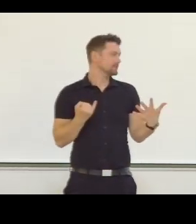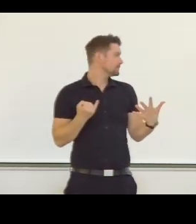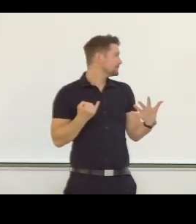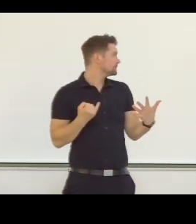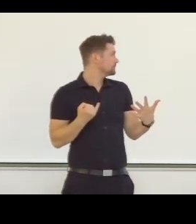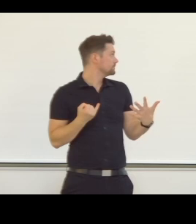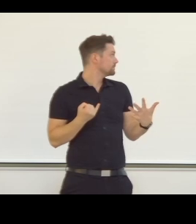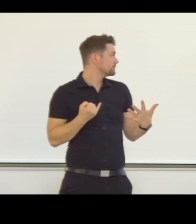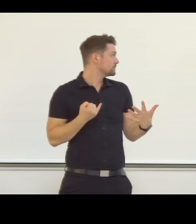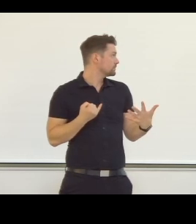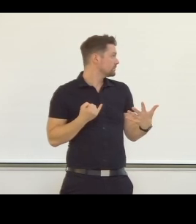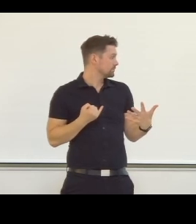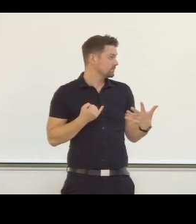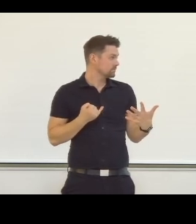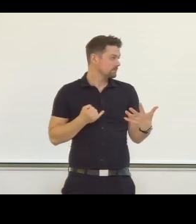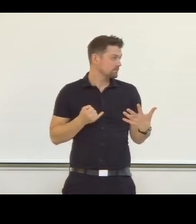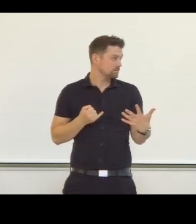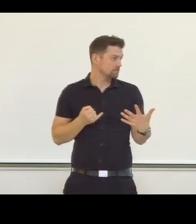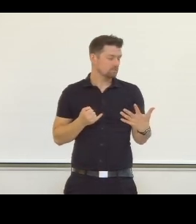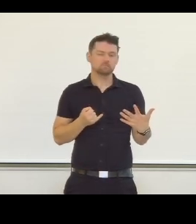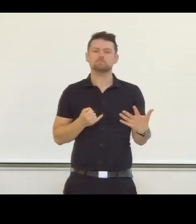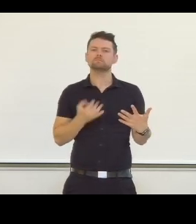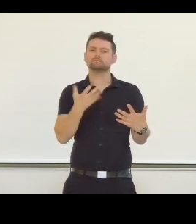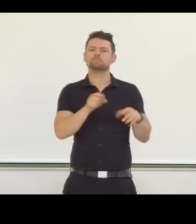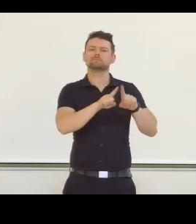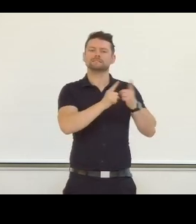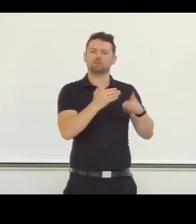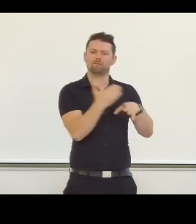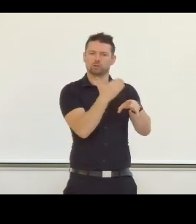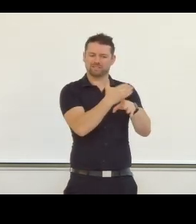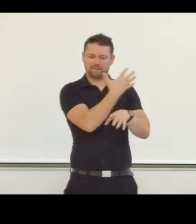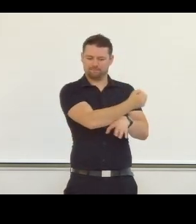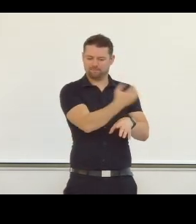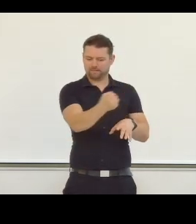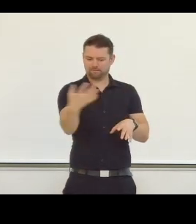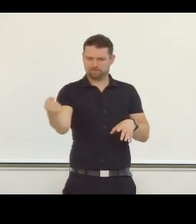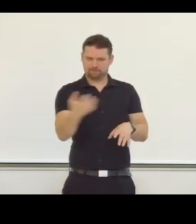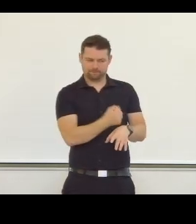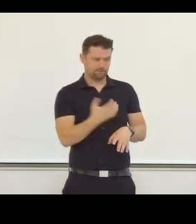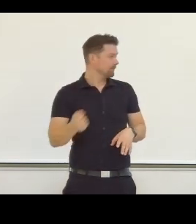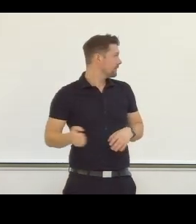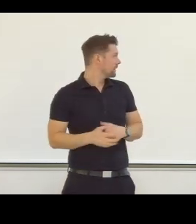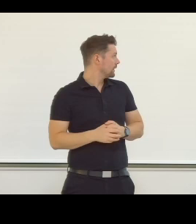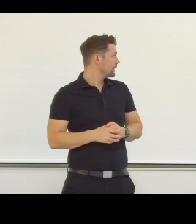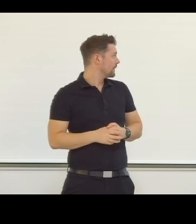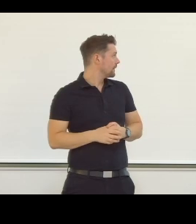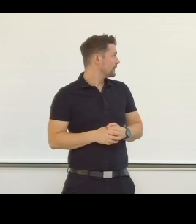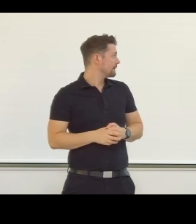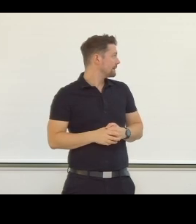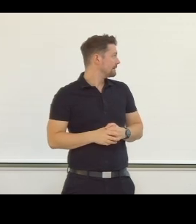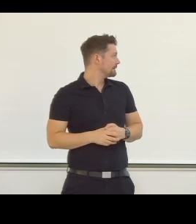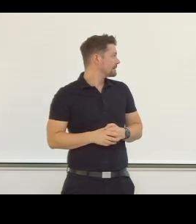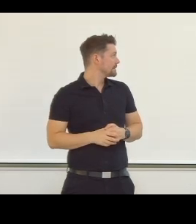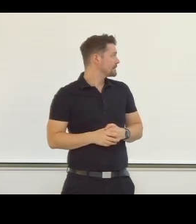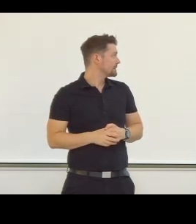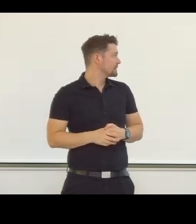mentioned, I said that they have their different functionalities, and we have one axis that is for